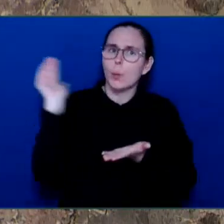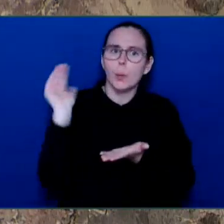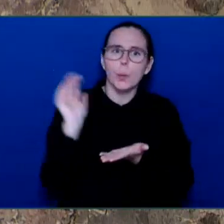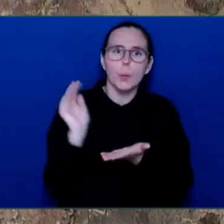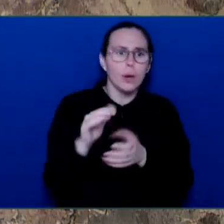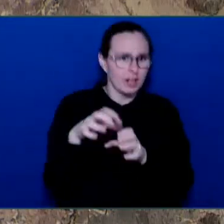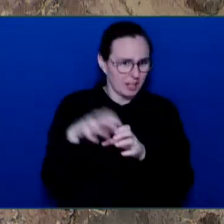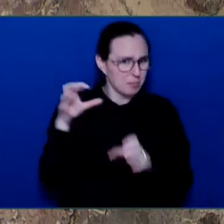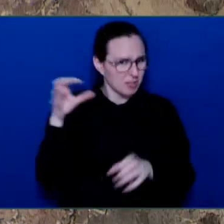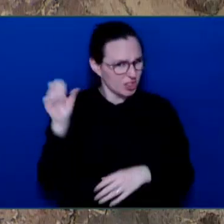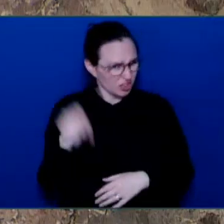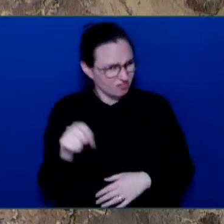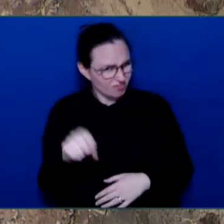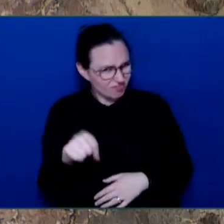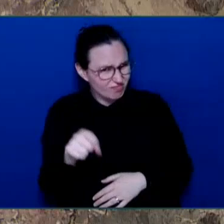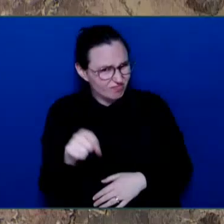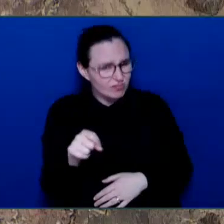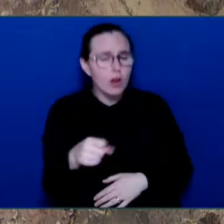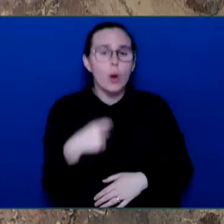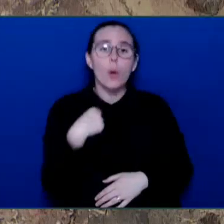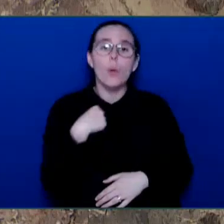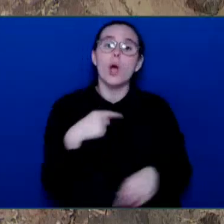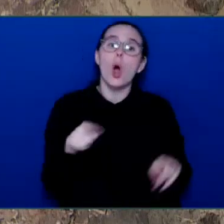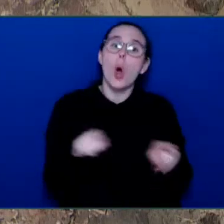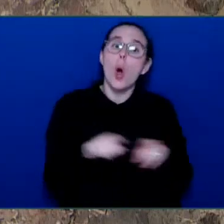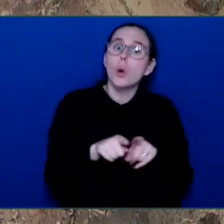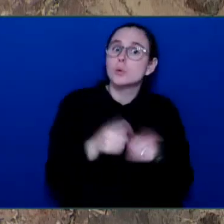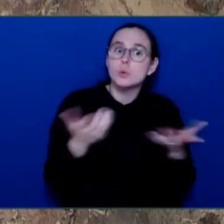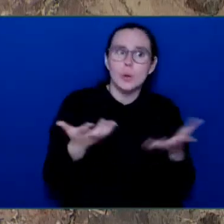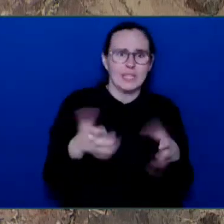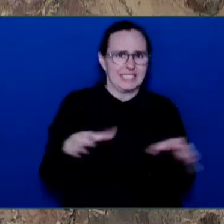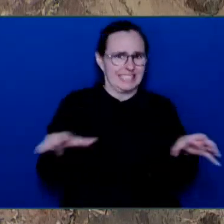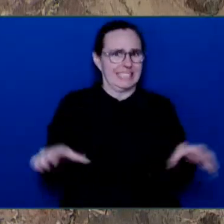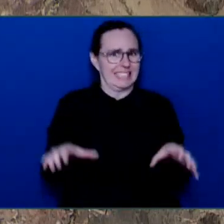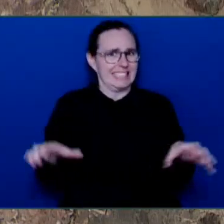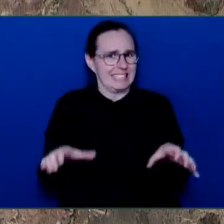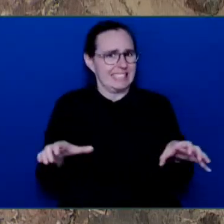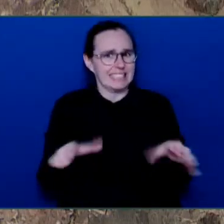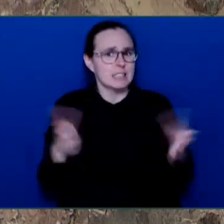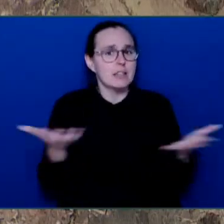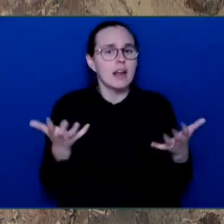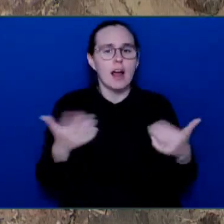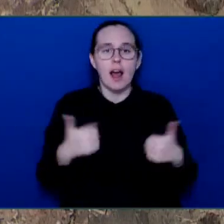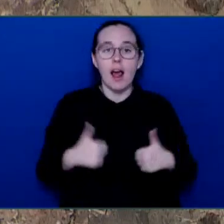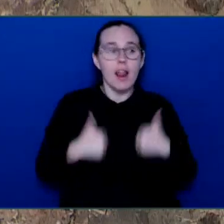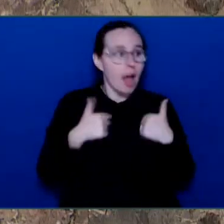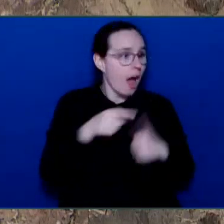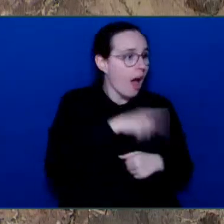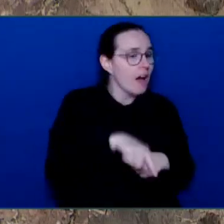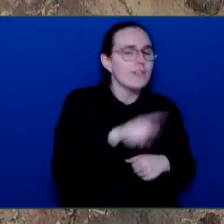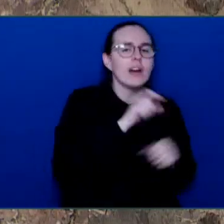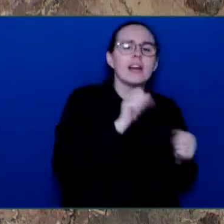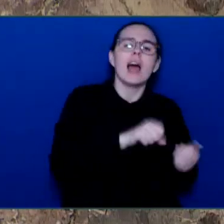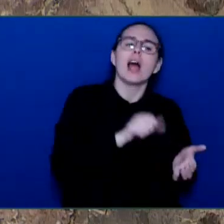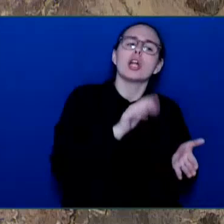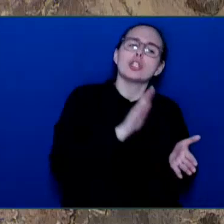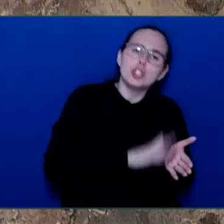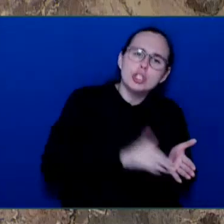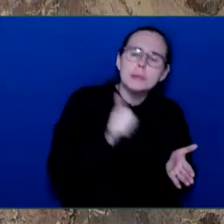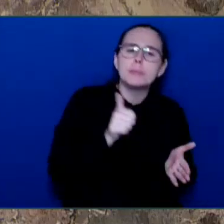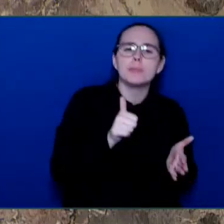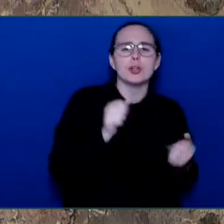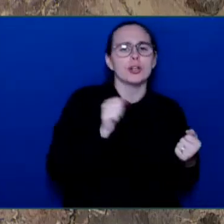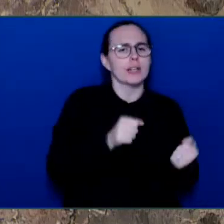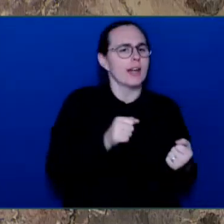taken significant actions to make life cheaper for British Columbians in ways that the opposition has voted